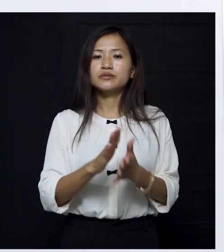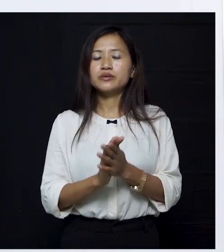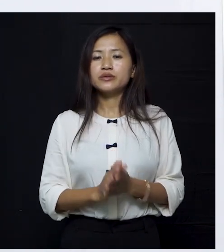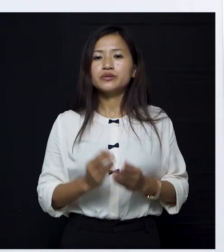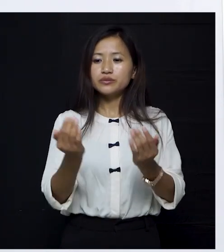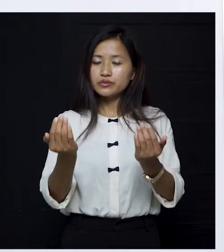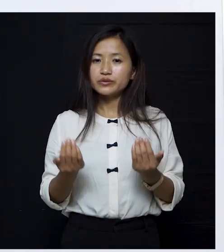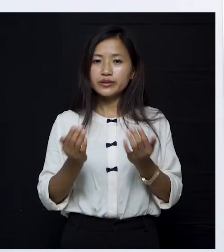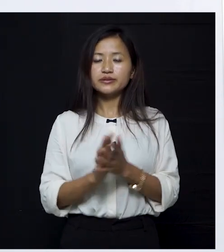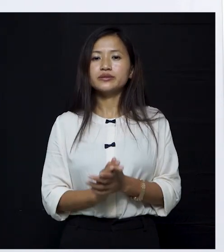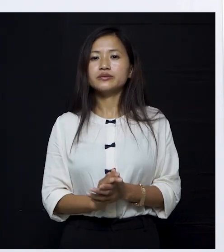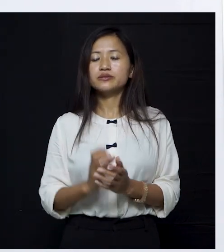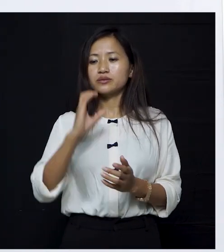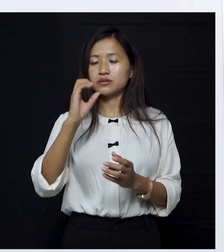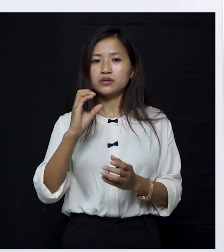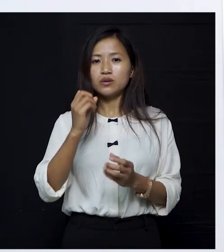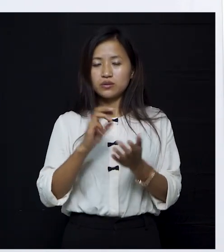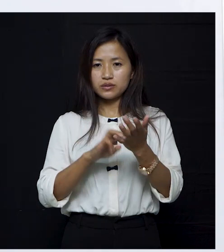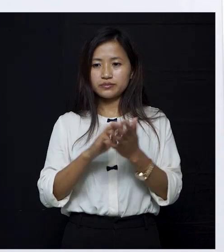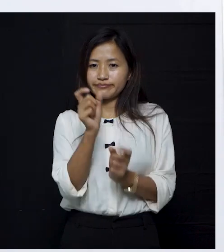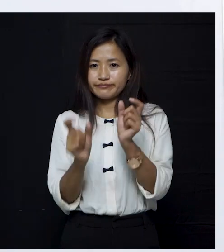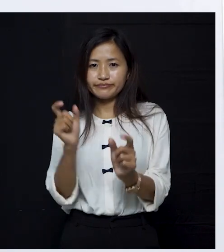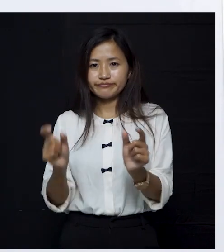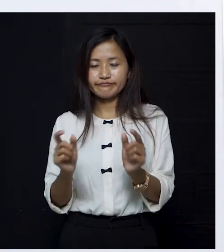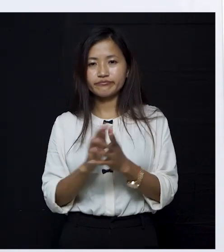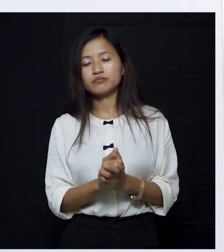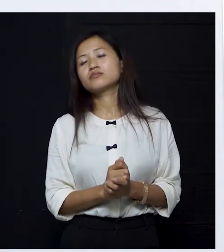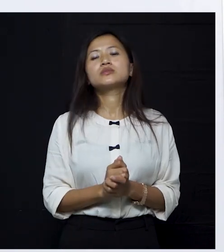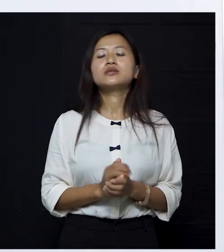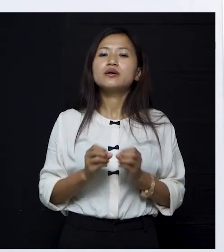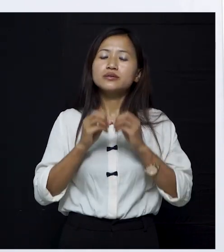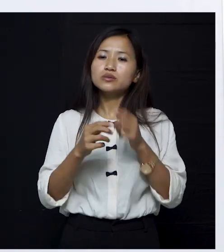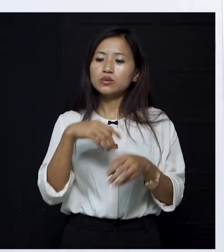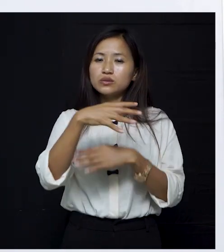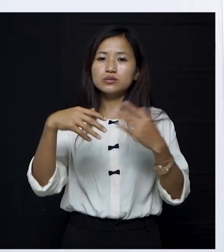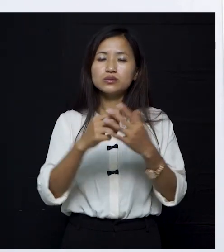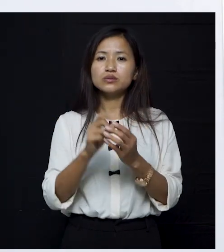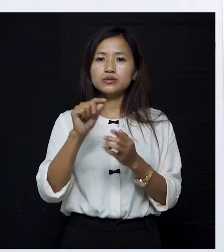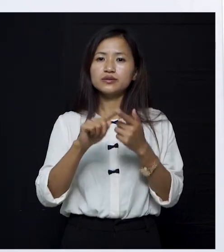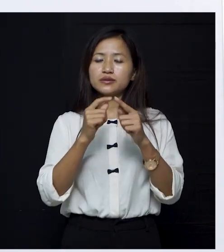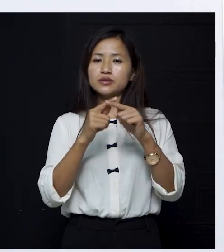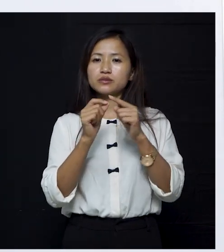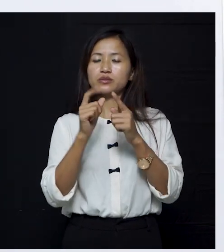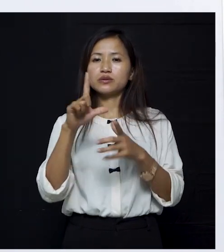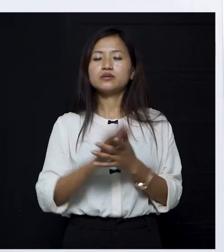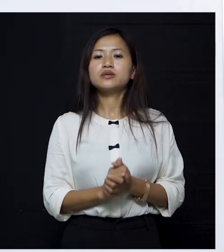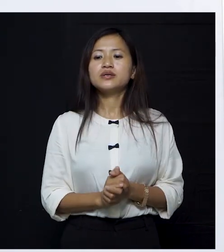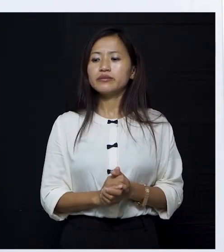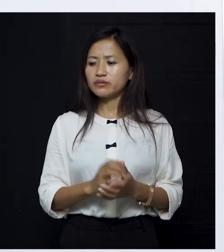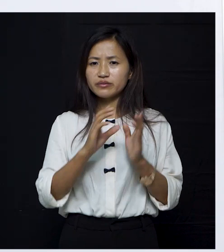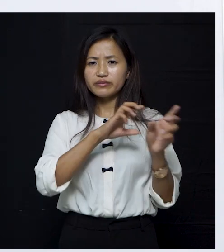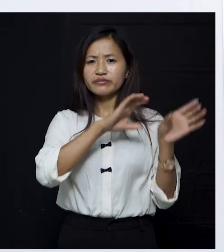order to protect the consumers, okay? So those are to do with exploitation. Then regarding the